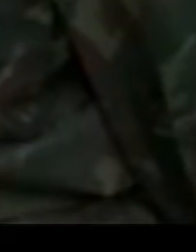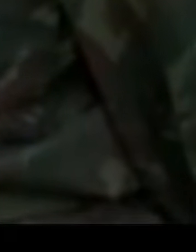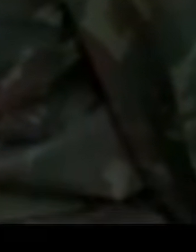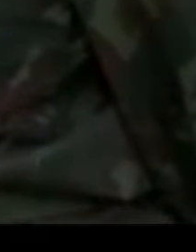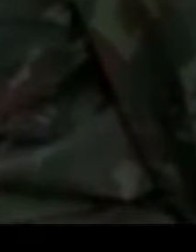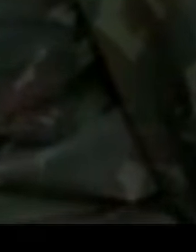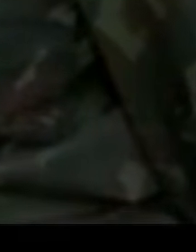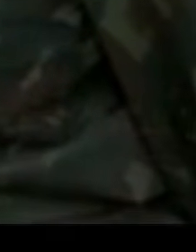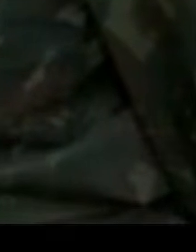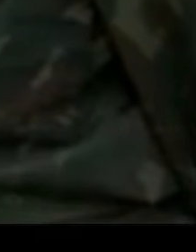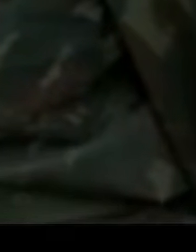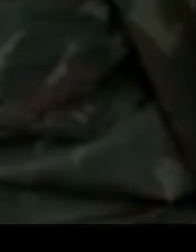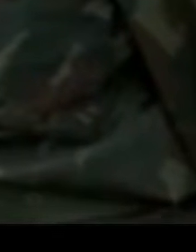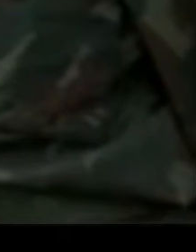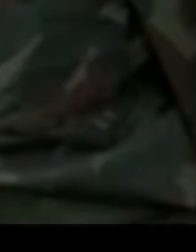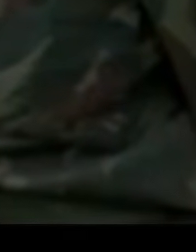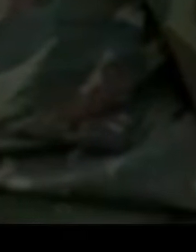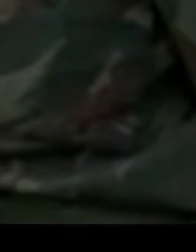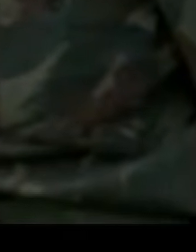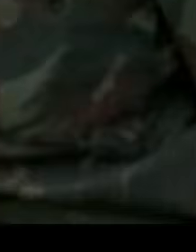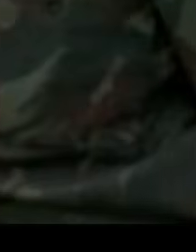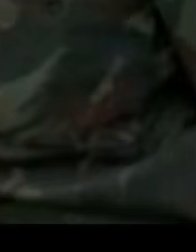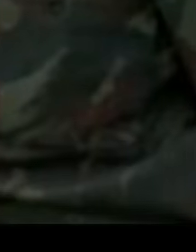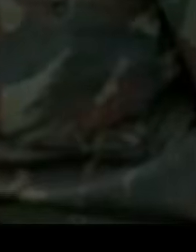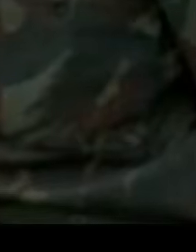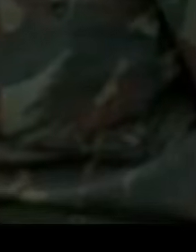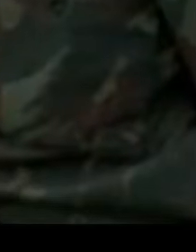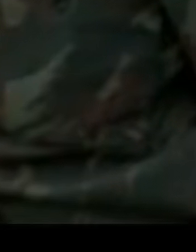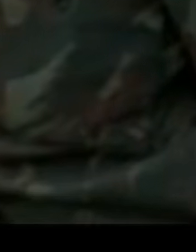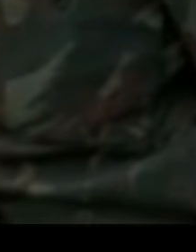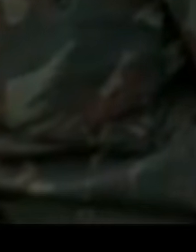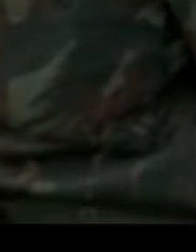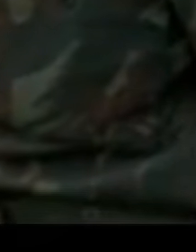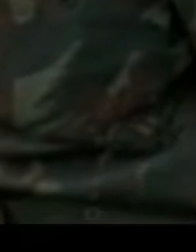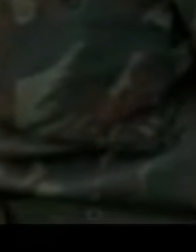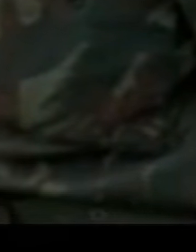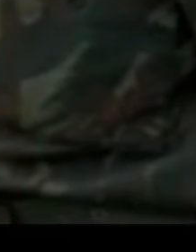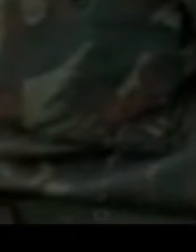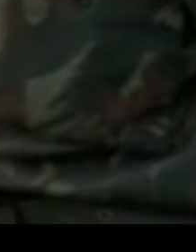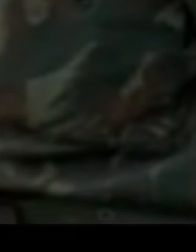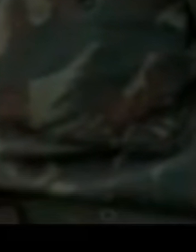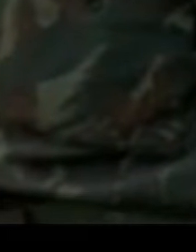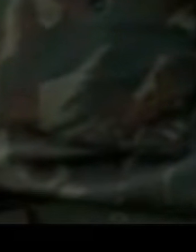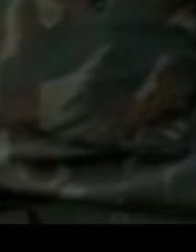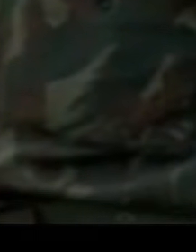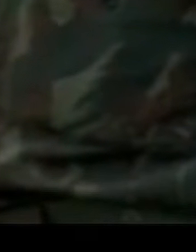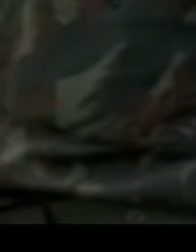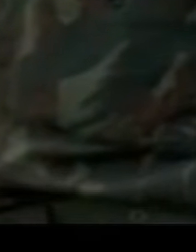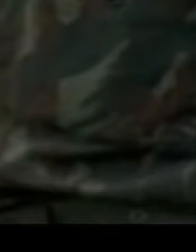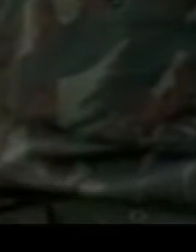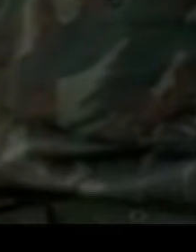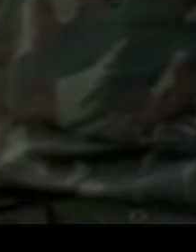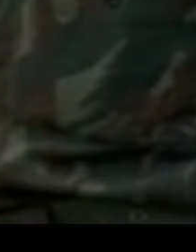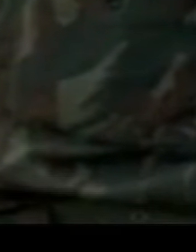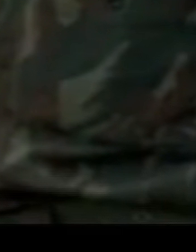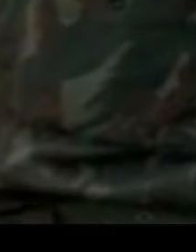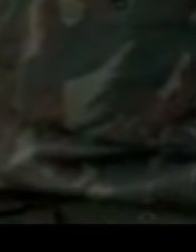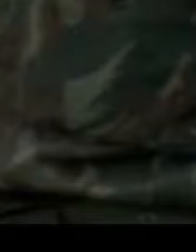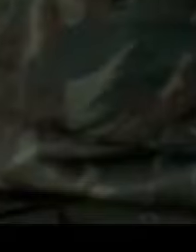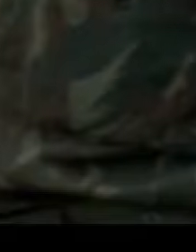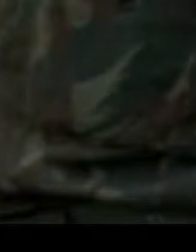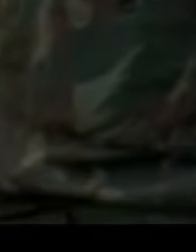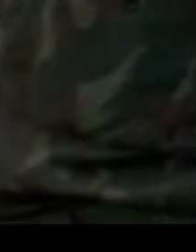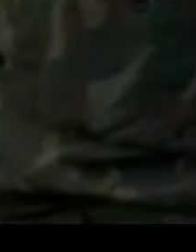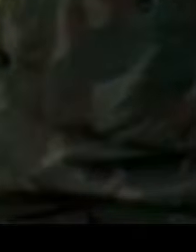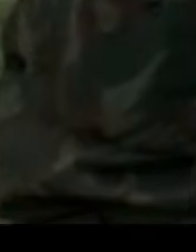the liquidation of the enemy forces which you have carried